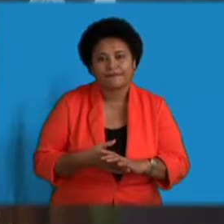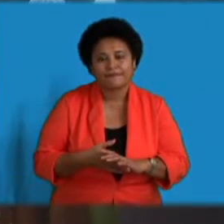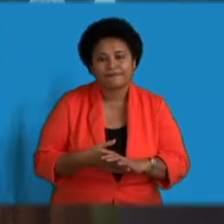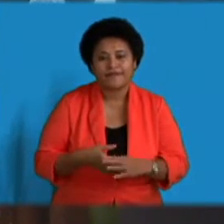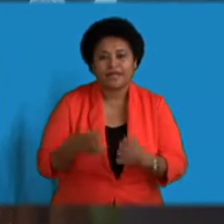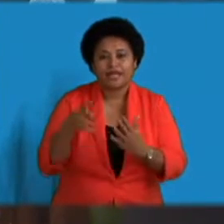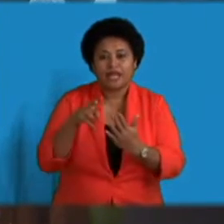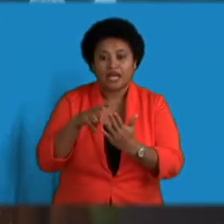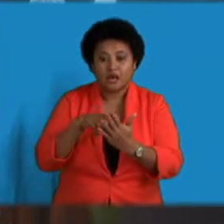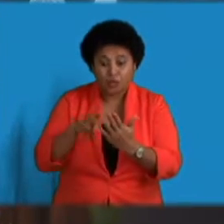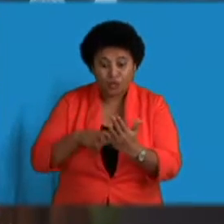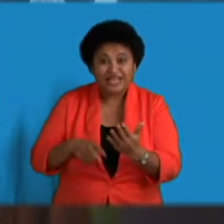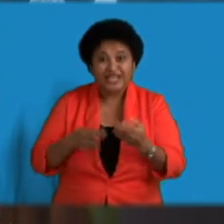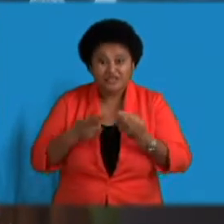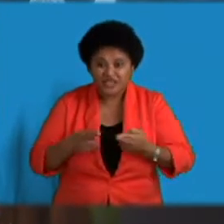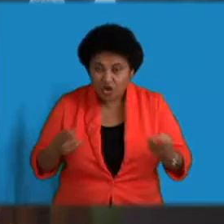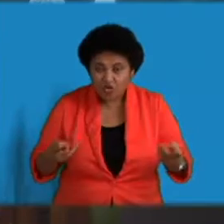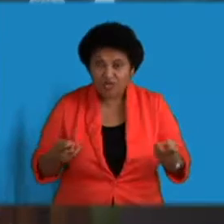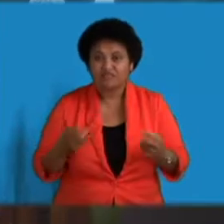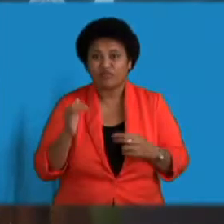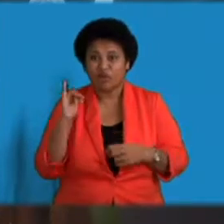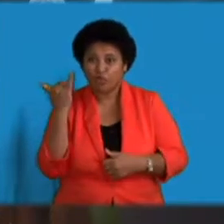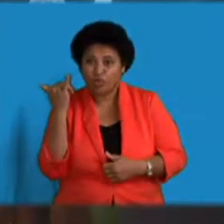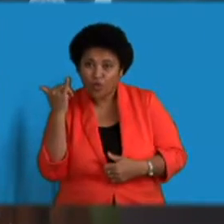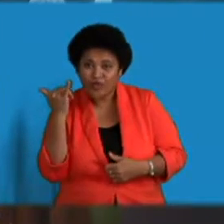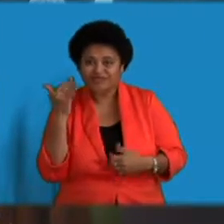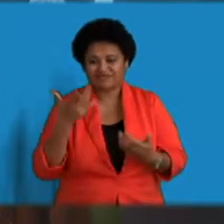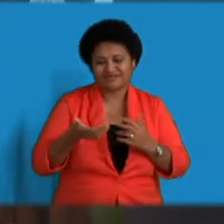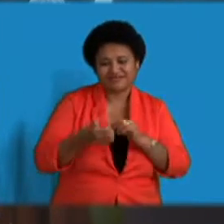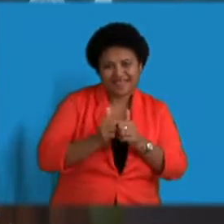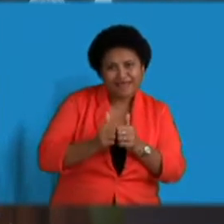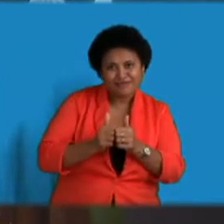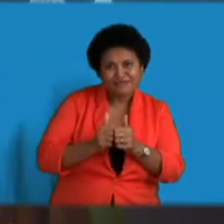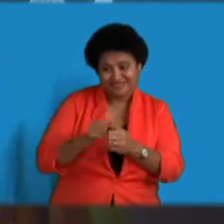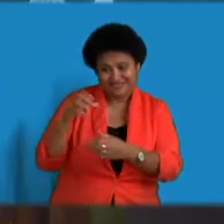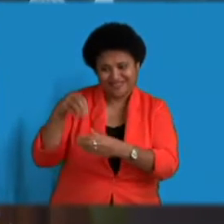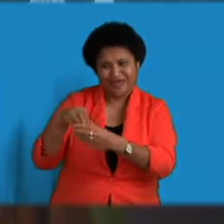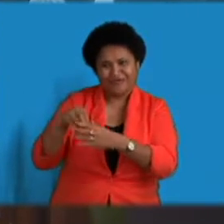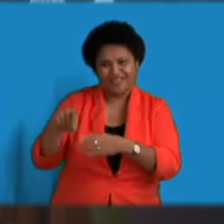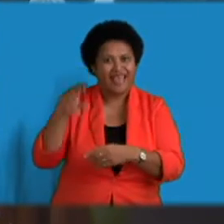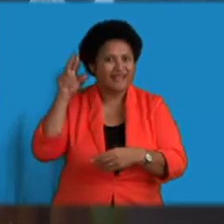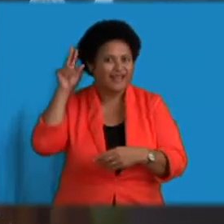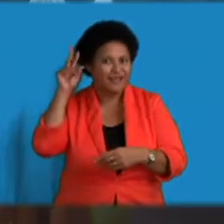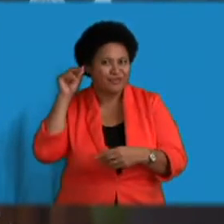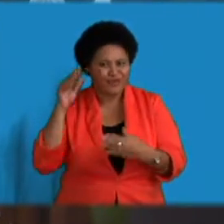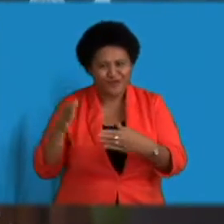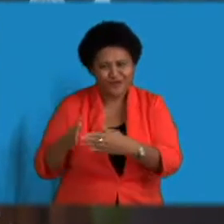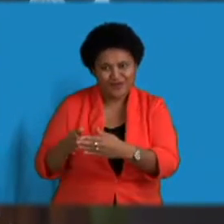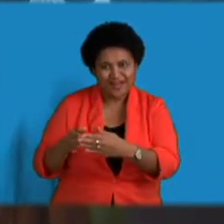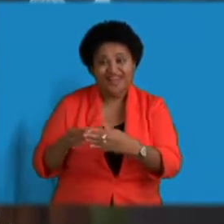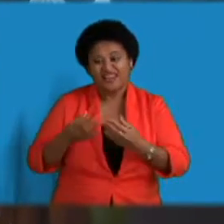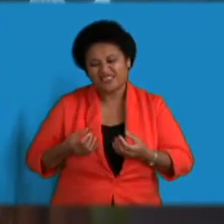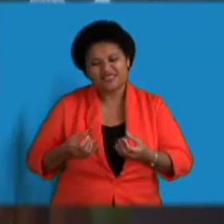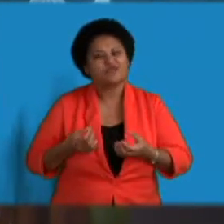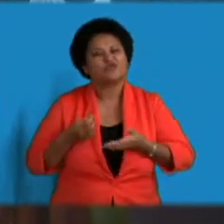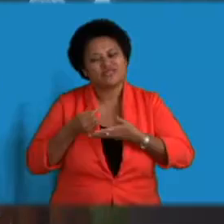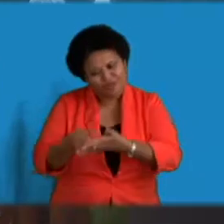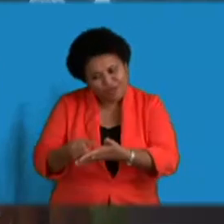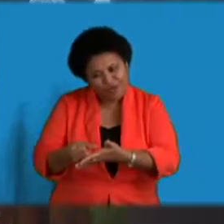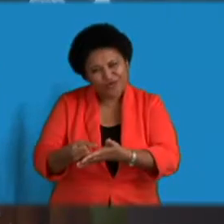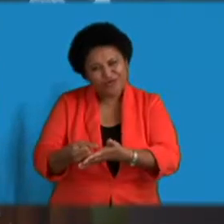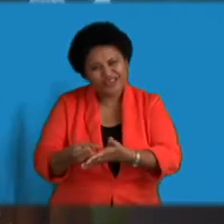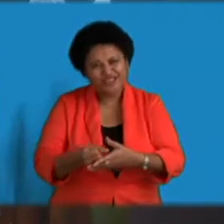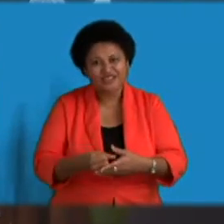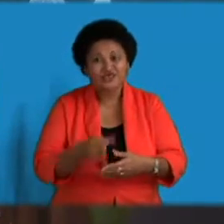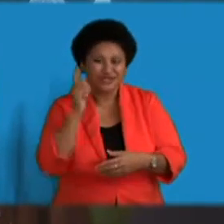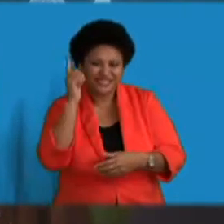reading resources, educational toys, and games. So this has provided an additional support to the